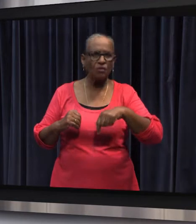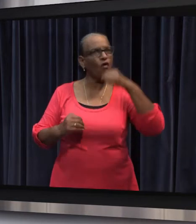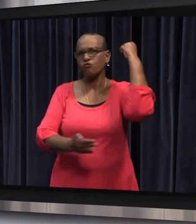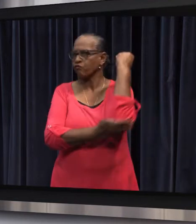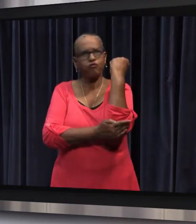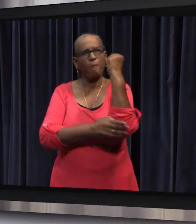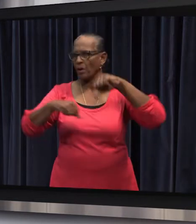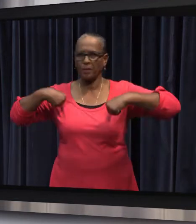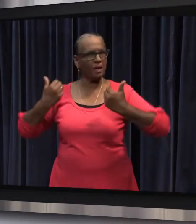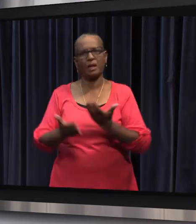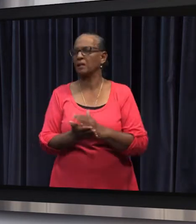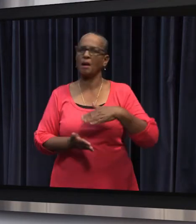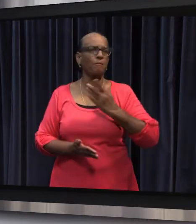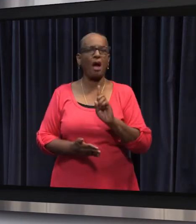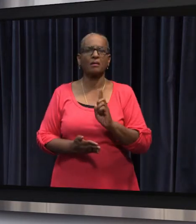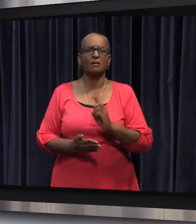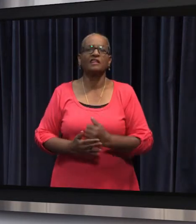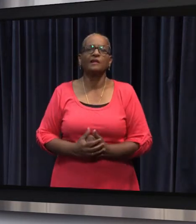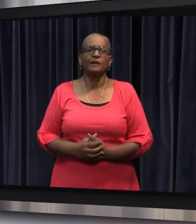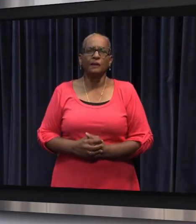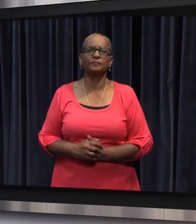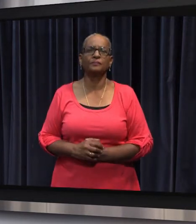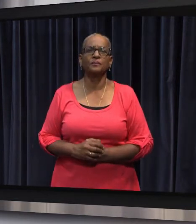want a false start.